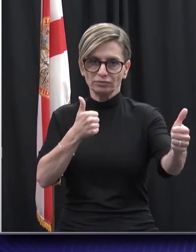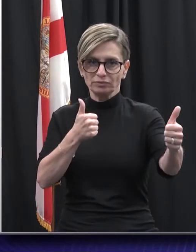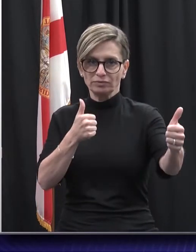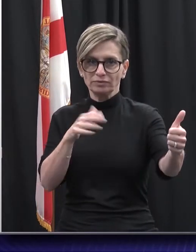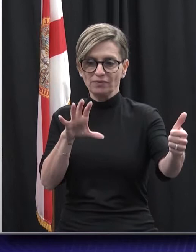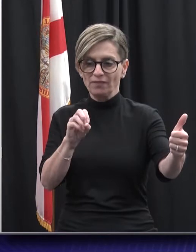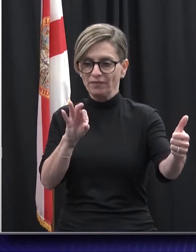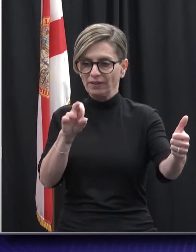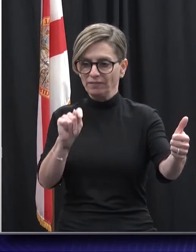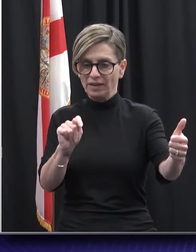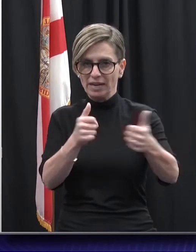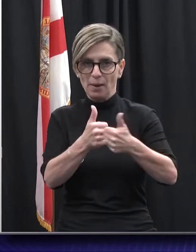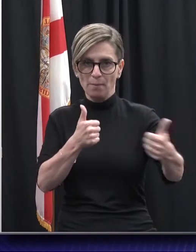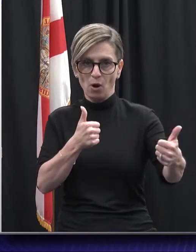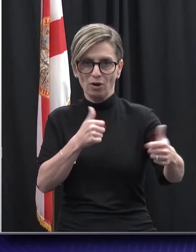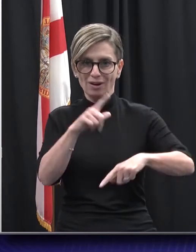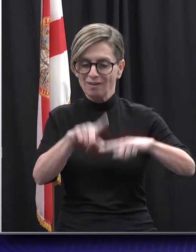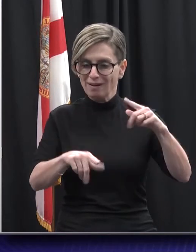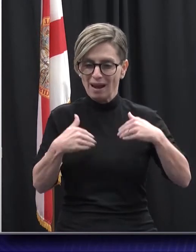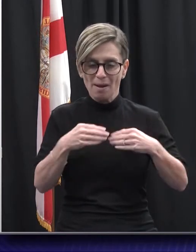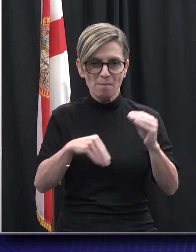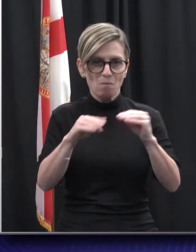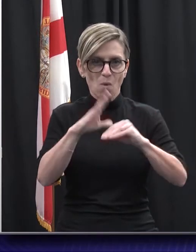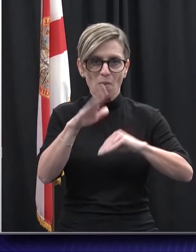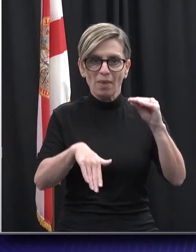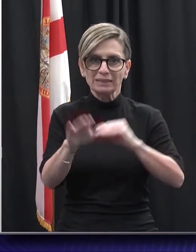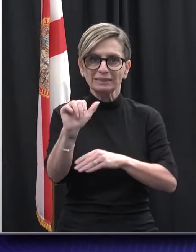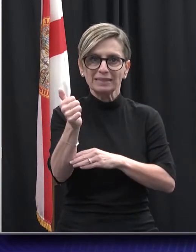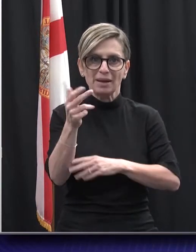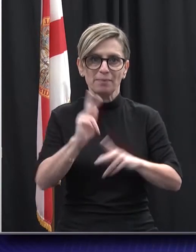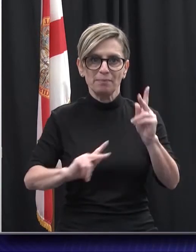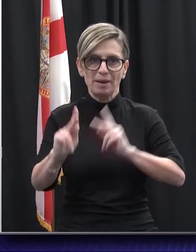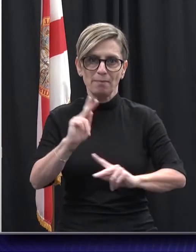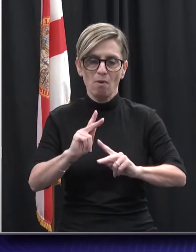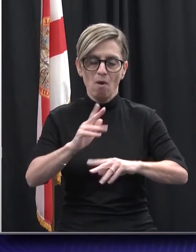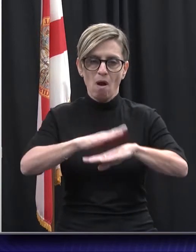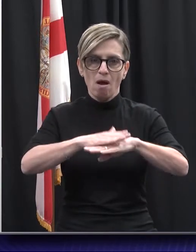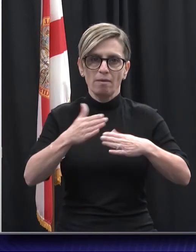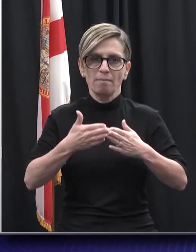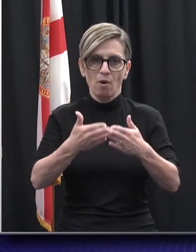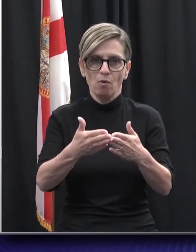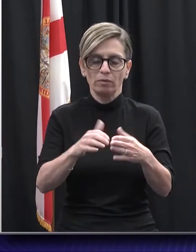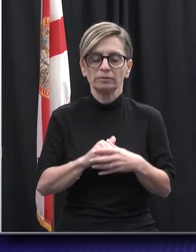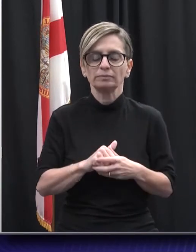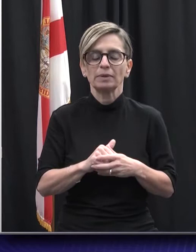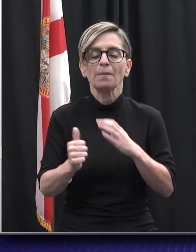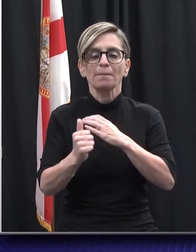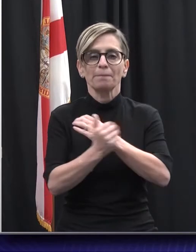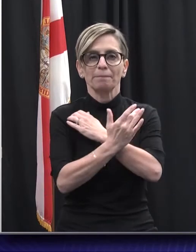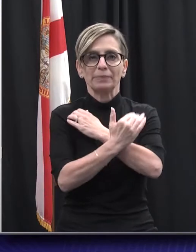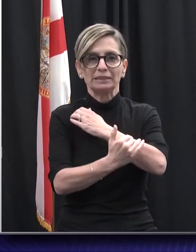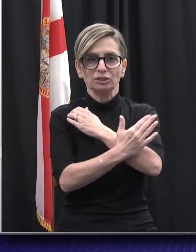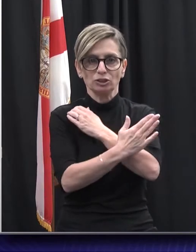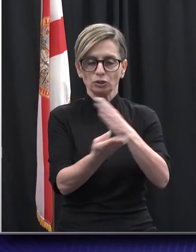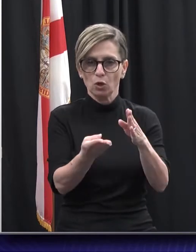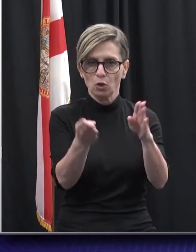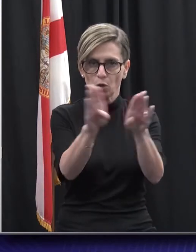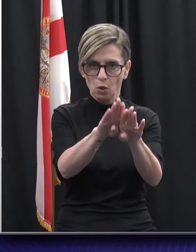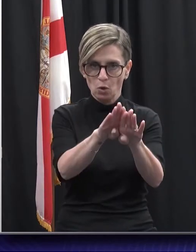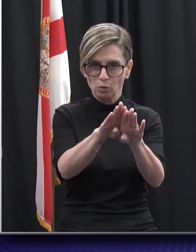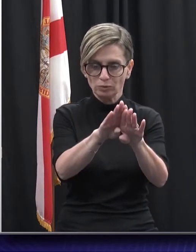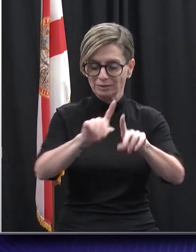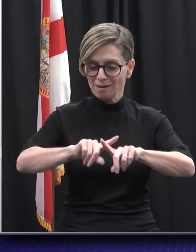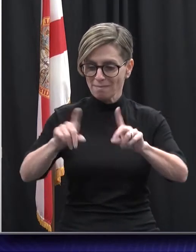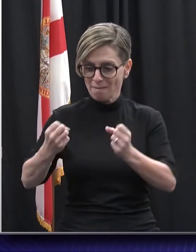people can be aboard one vessel. Beaches are closed, but many parks are open as